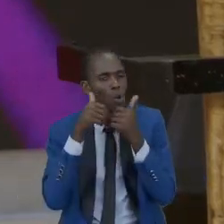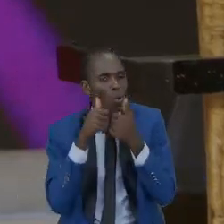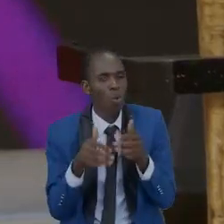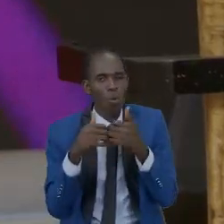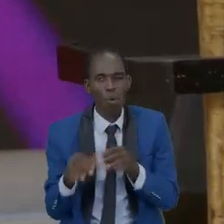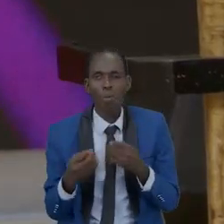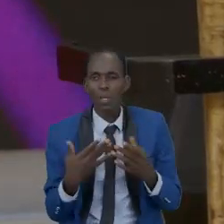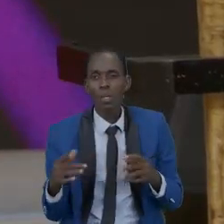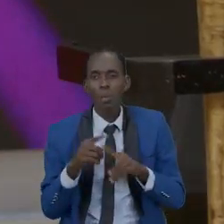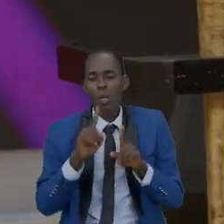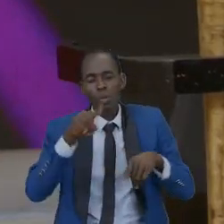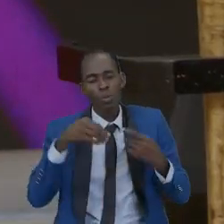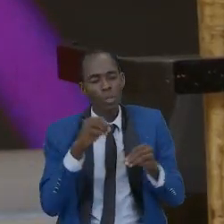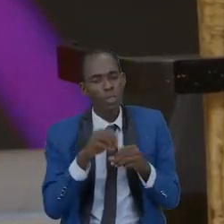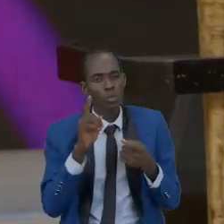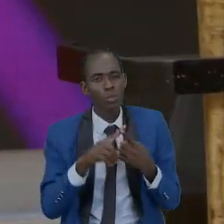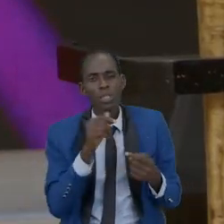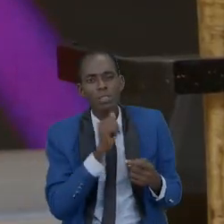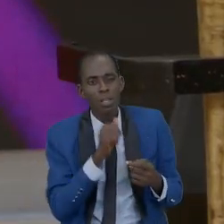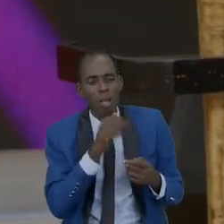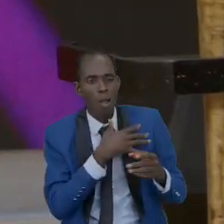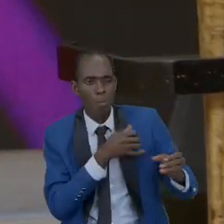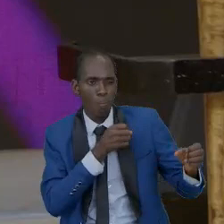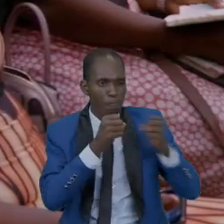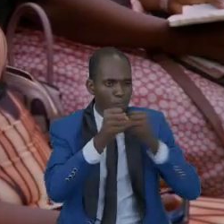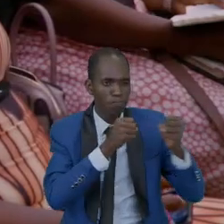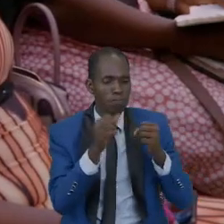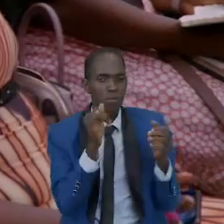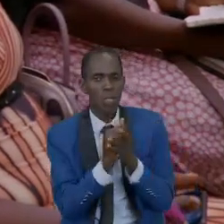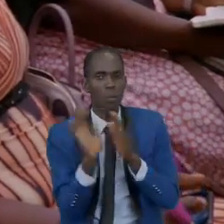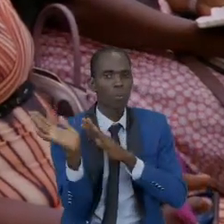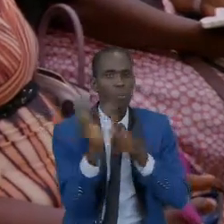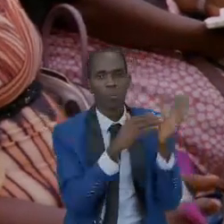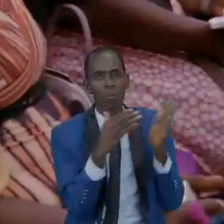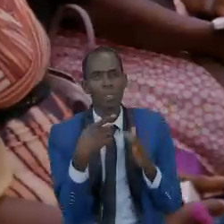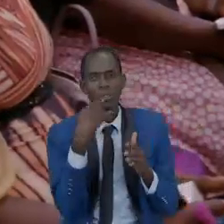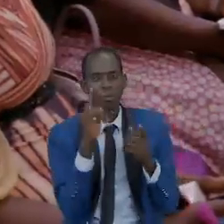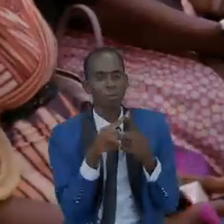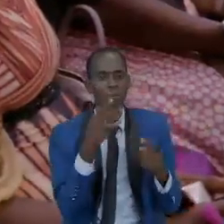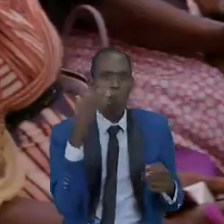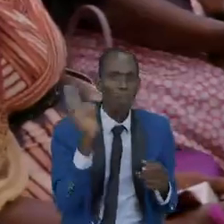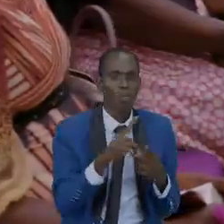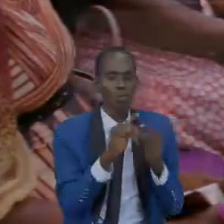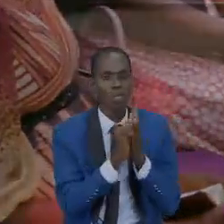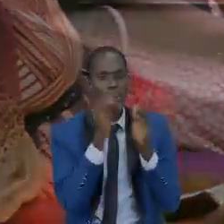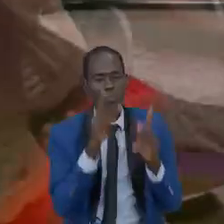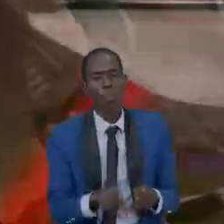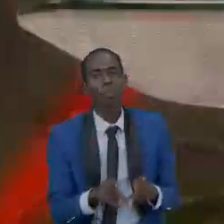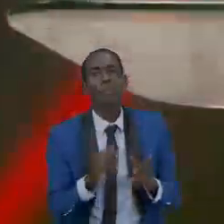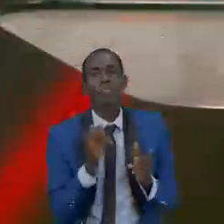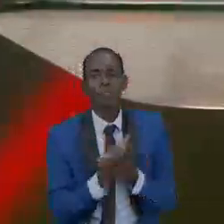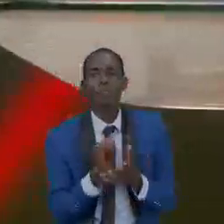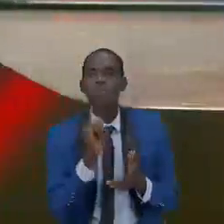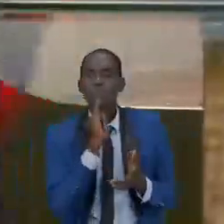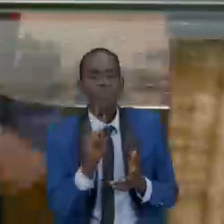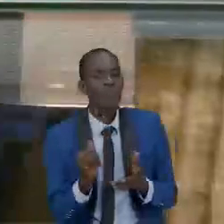in the secret and punch that air and punch that person as if you are fighting a personality. That one is